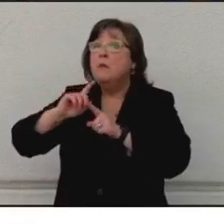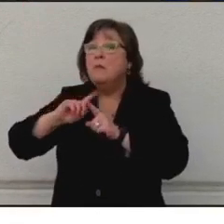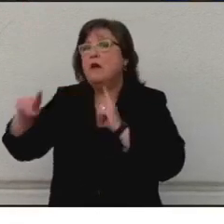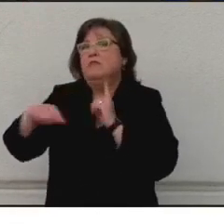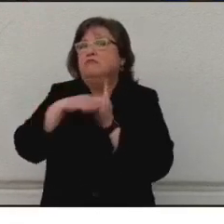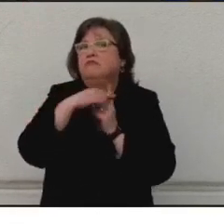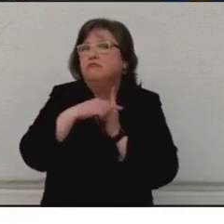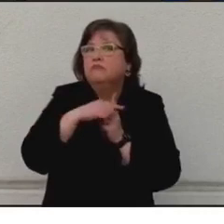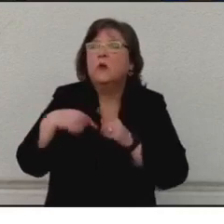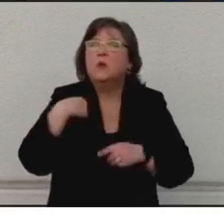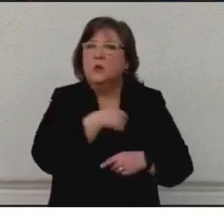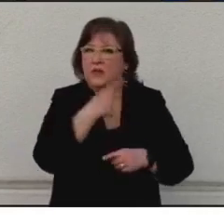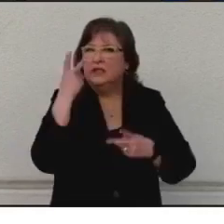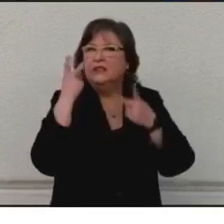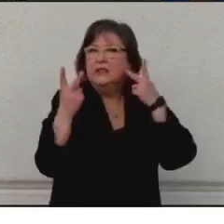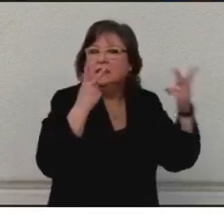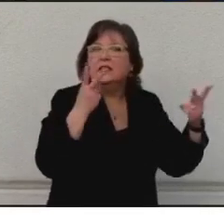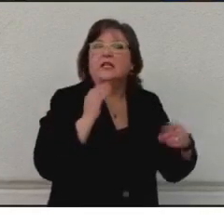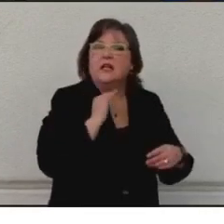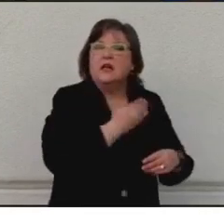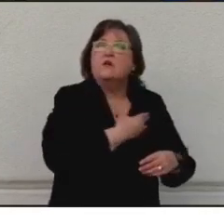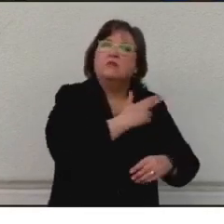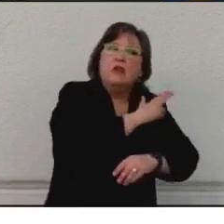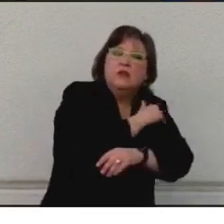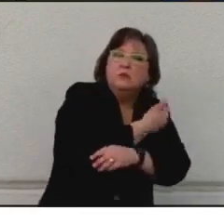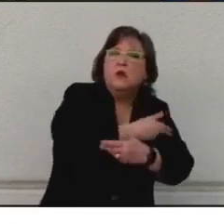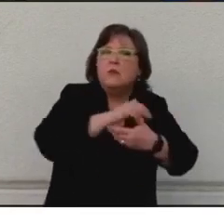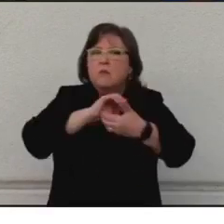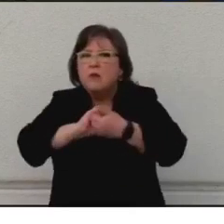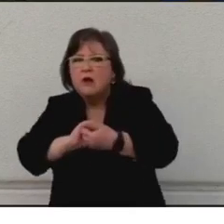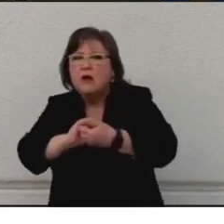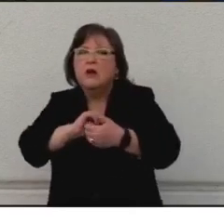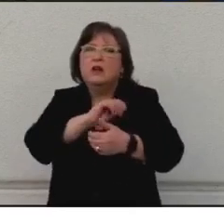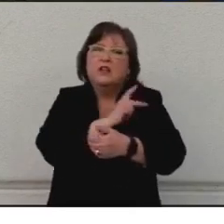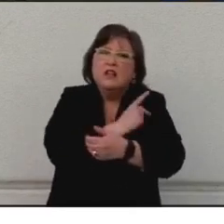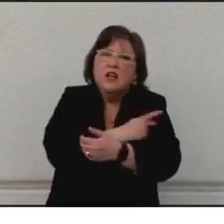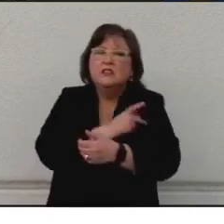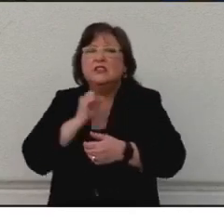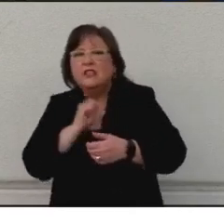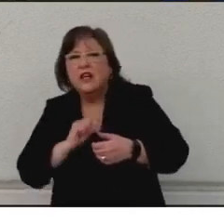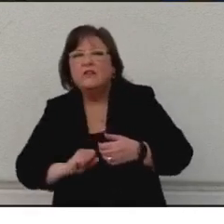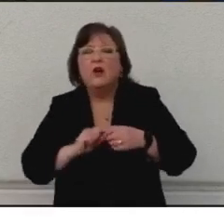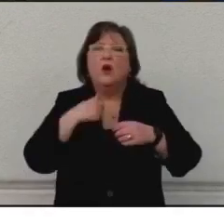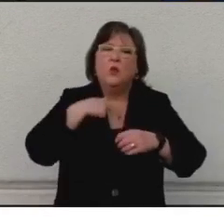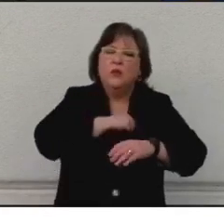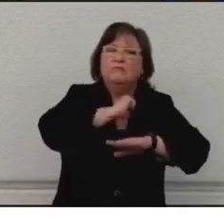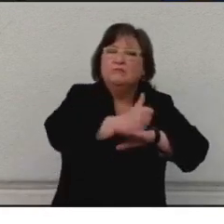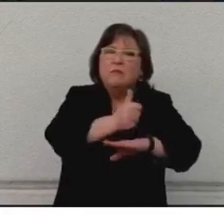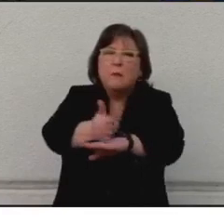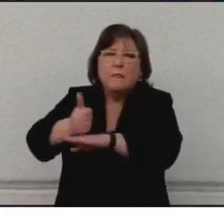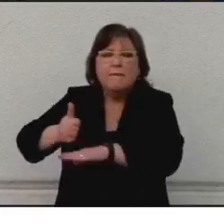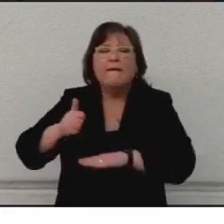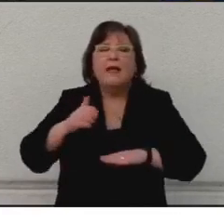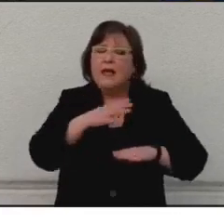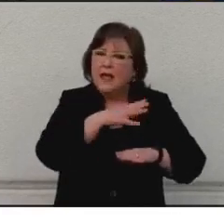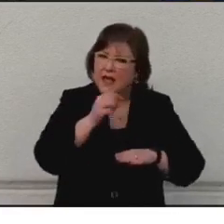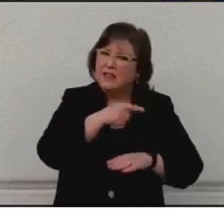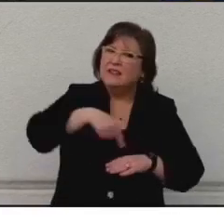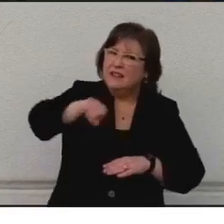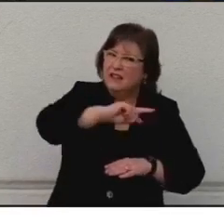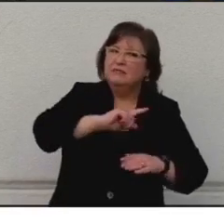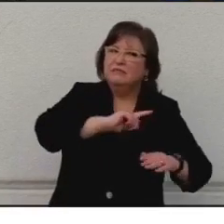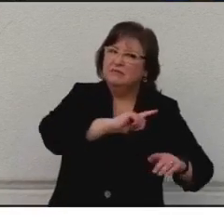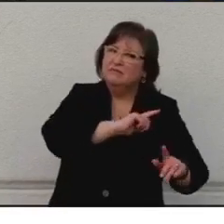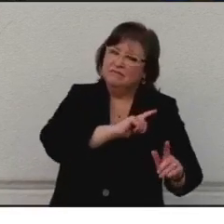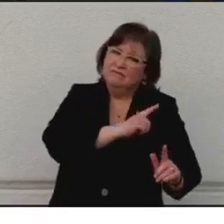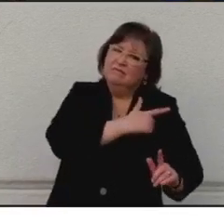county have been able to meet these challenges, and people are getting vaccinated, and that's really great news. In our own county